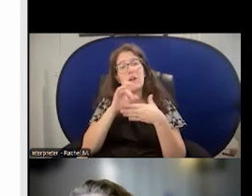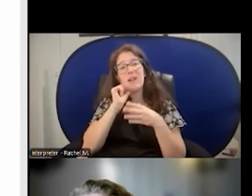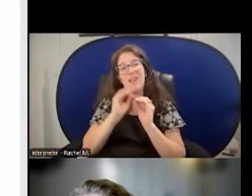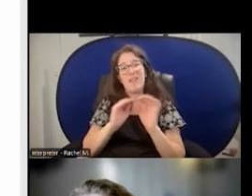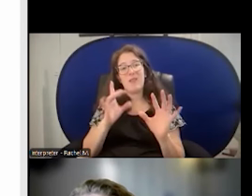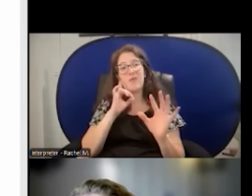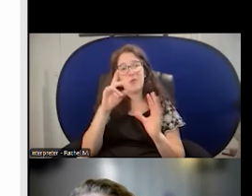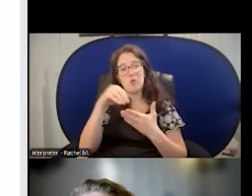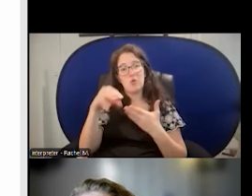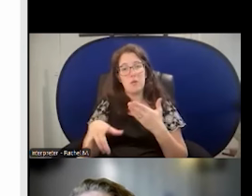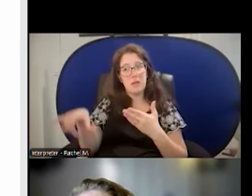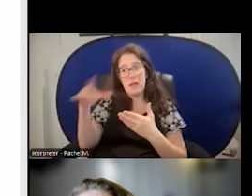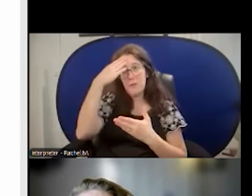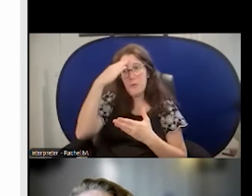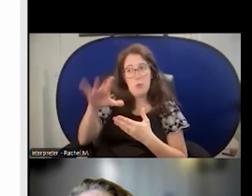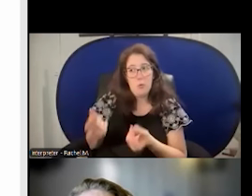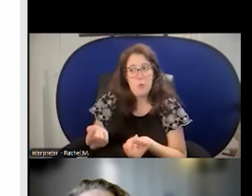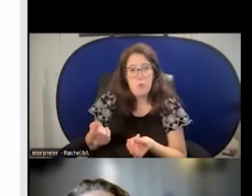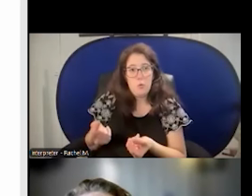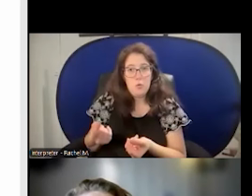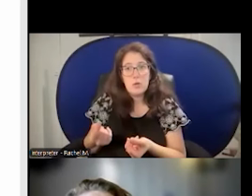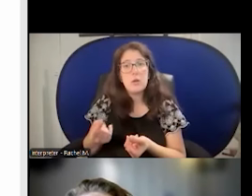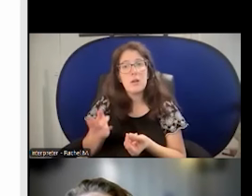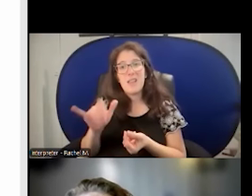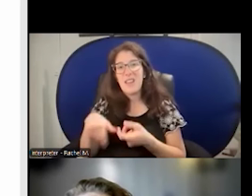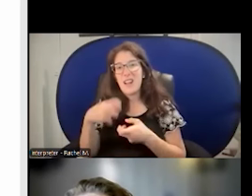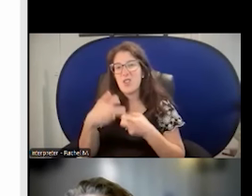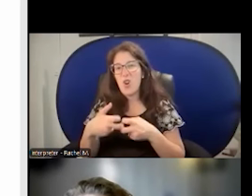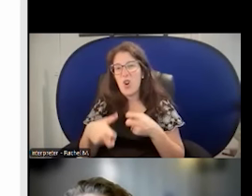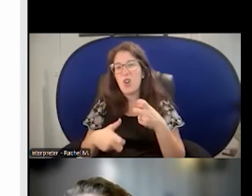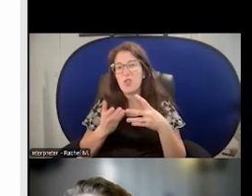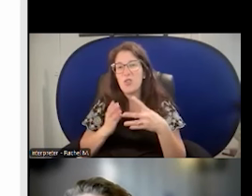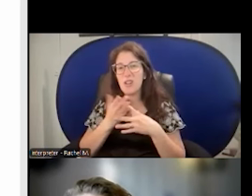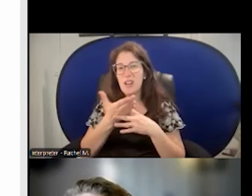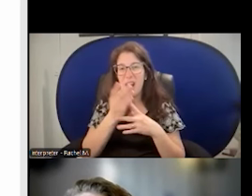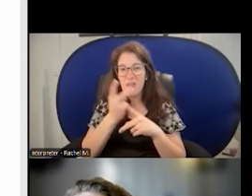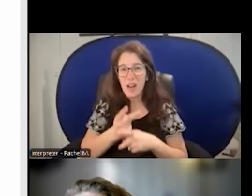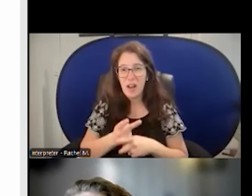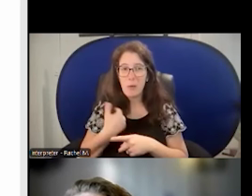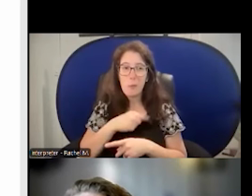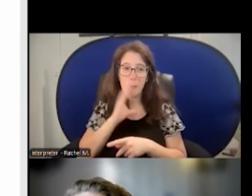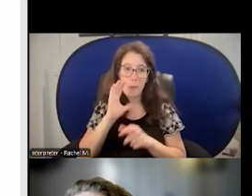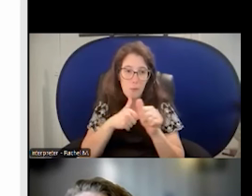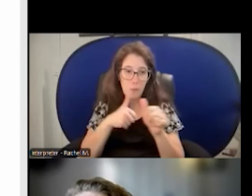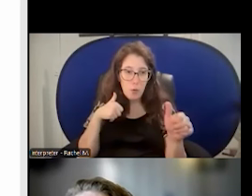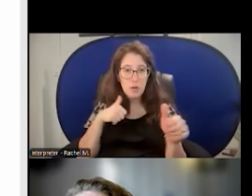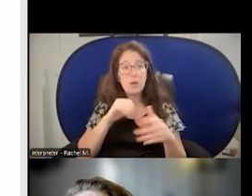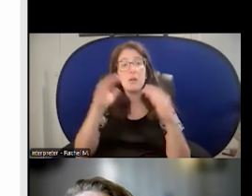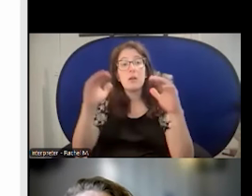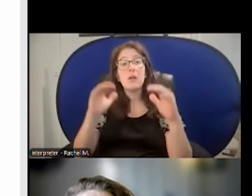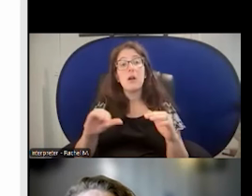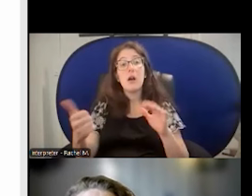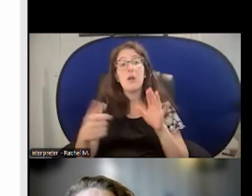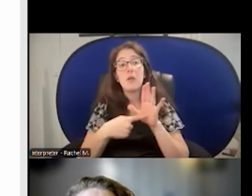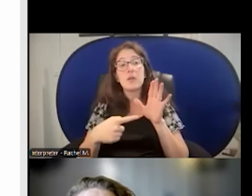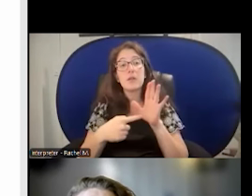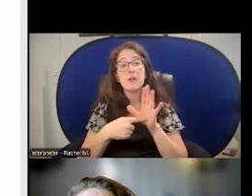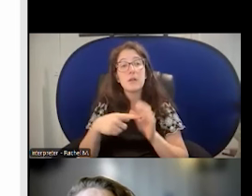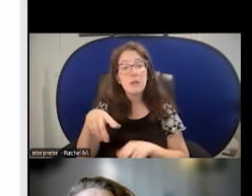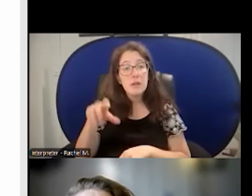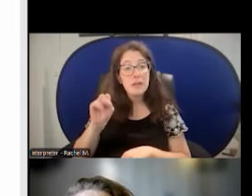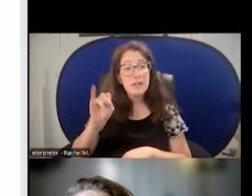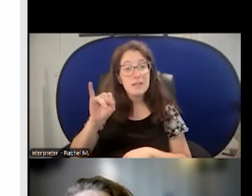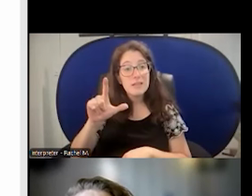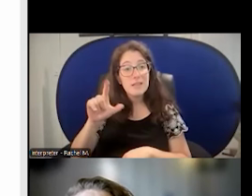what they're supposed to be doing. So that is very hard to navigate. So we're going to avoid that. Another example is siloed modules,